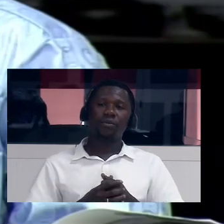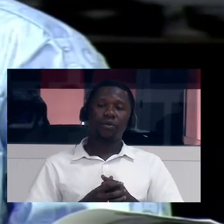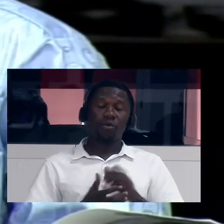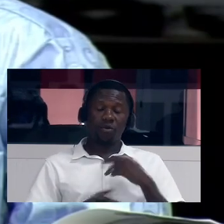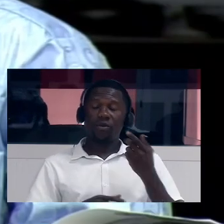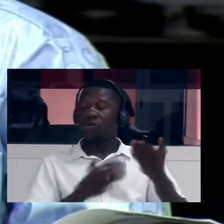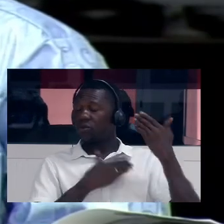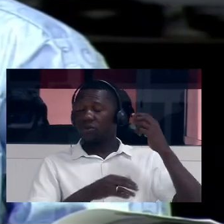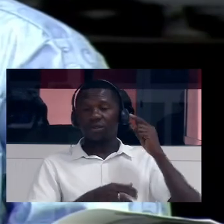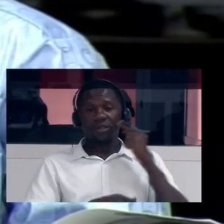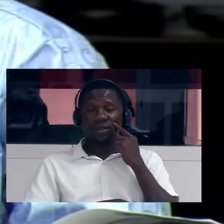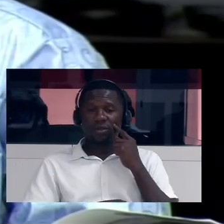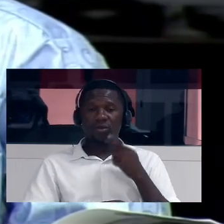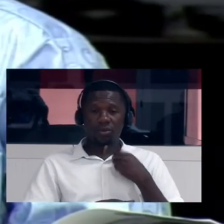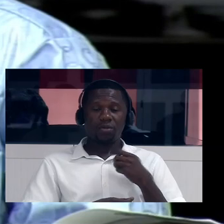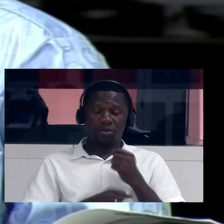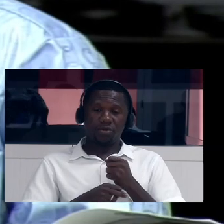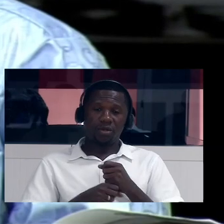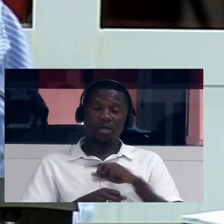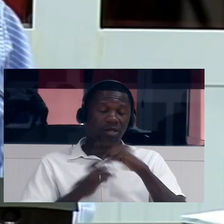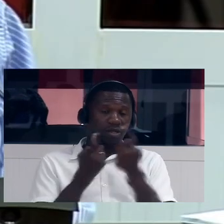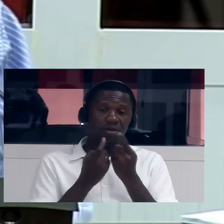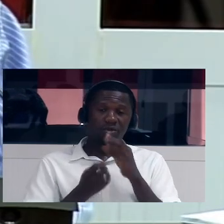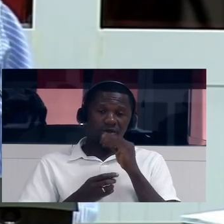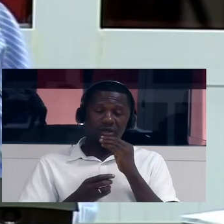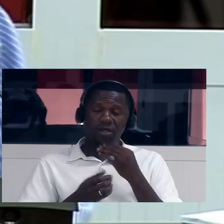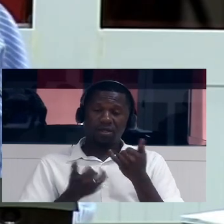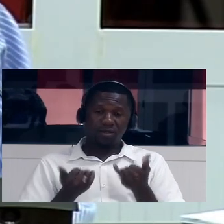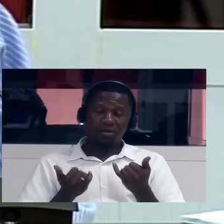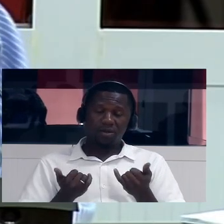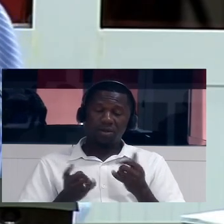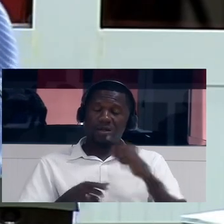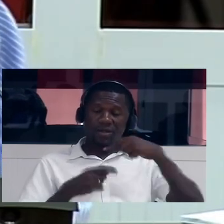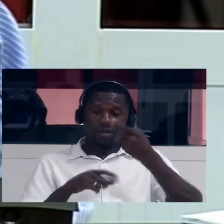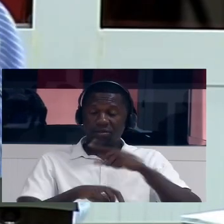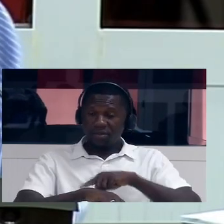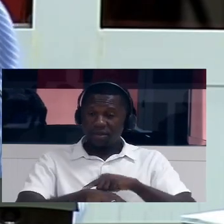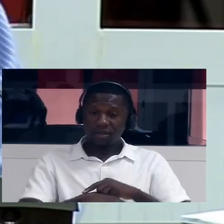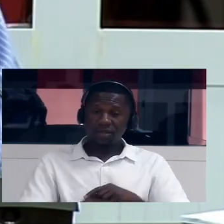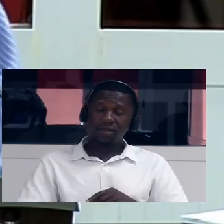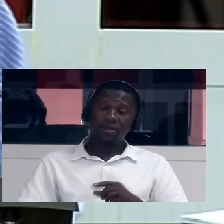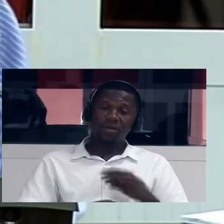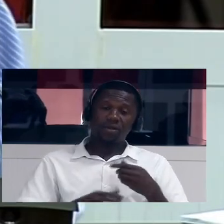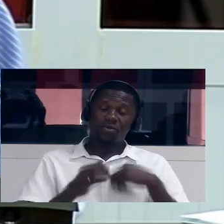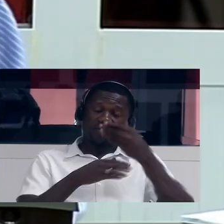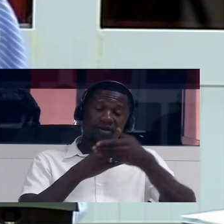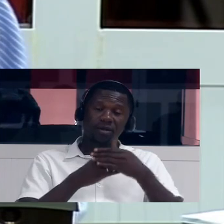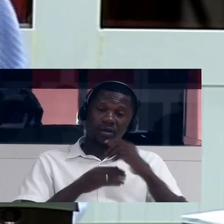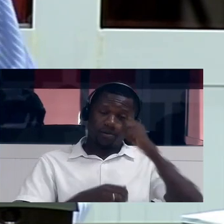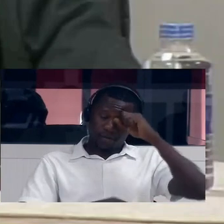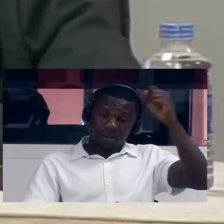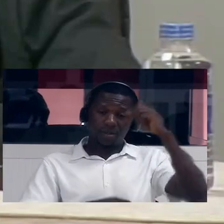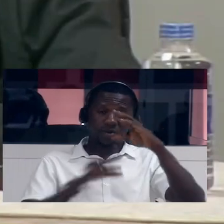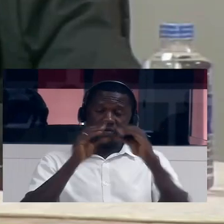in those days, you can be sure that anything you say now, the next minute, it's over at the presidency.